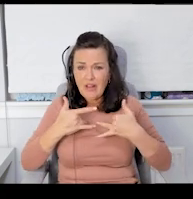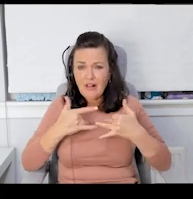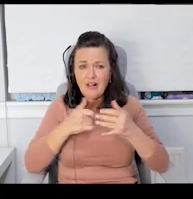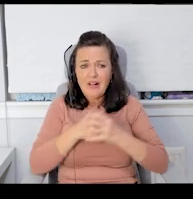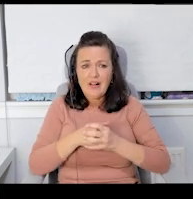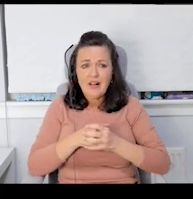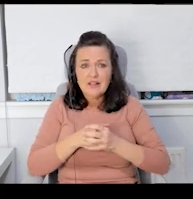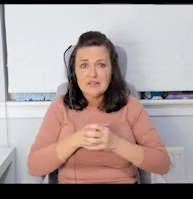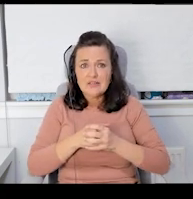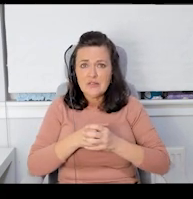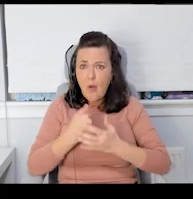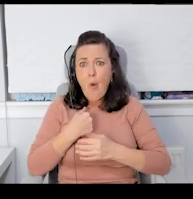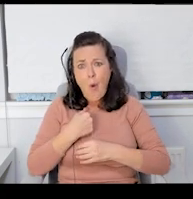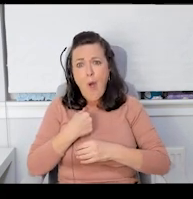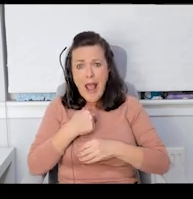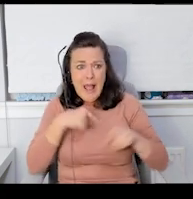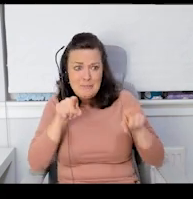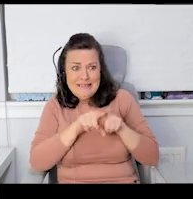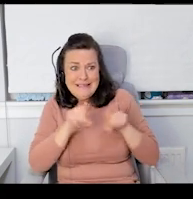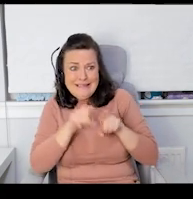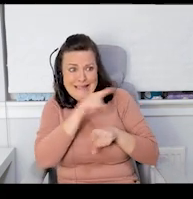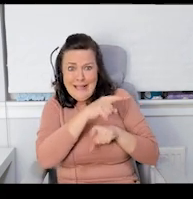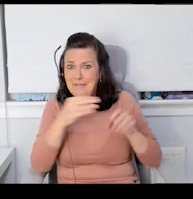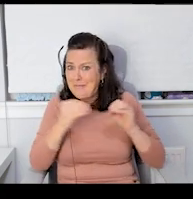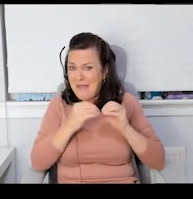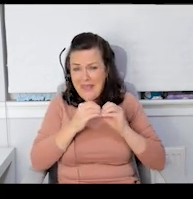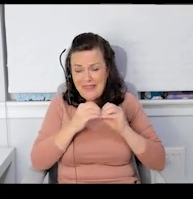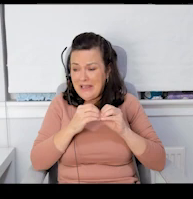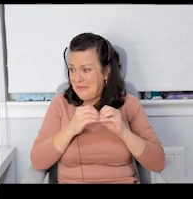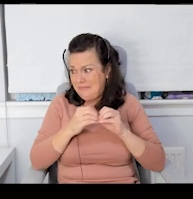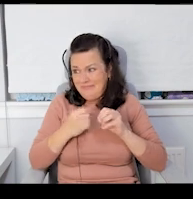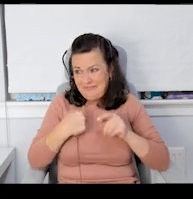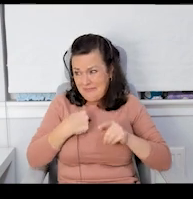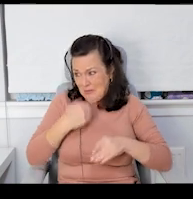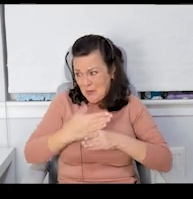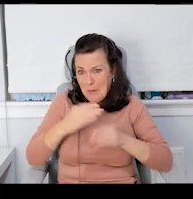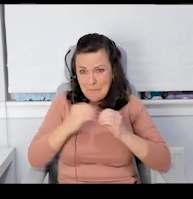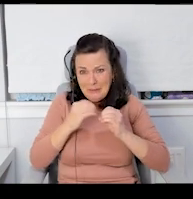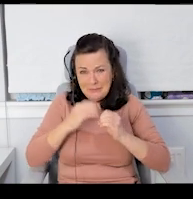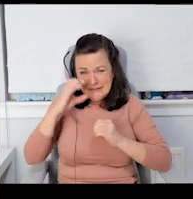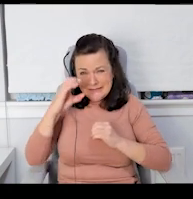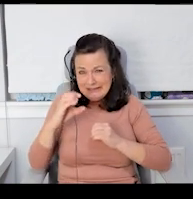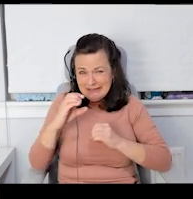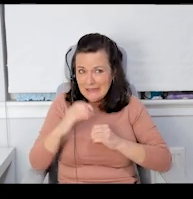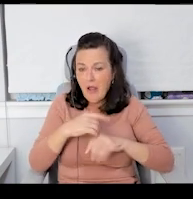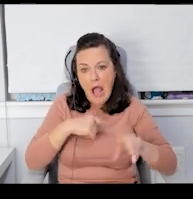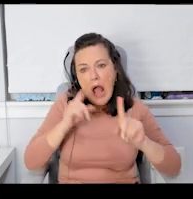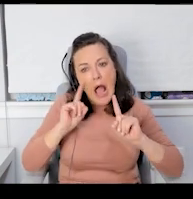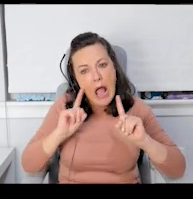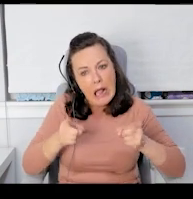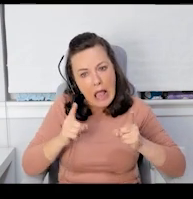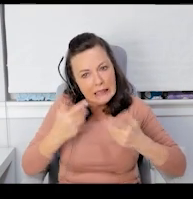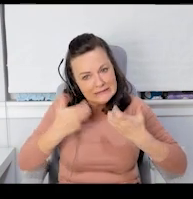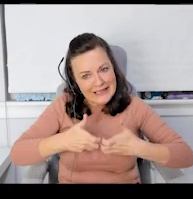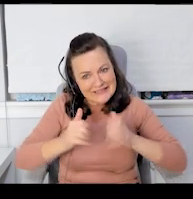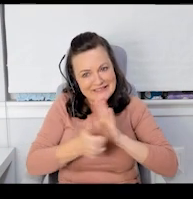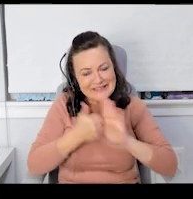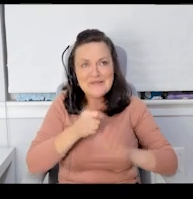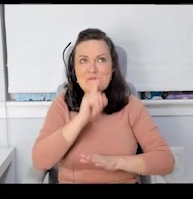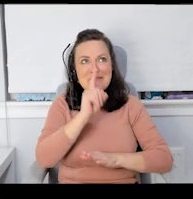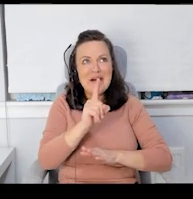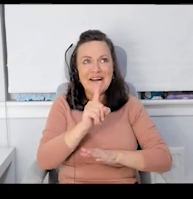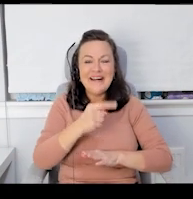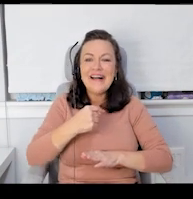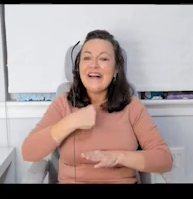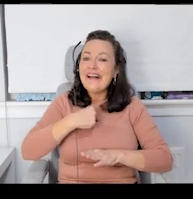You know, aside from all the technical skills of actually working, you know, here at the BBC, there's so many talented people here, right? And it's obviously a big corporation, there's so